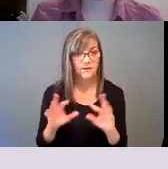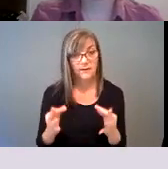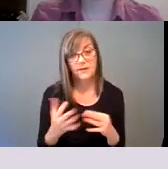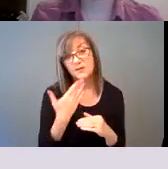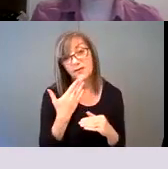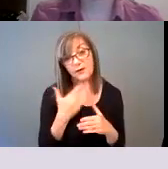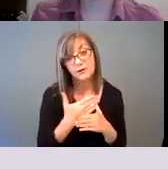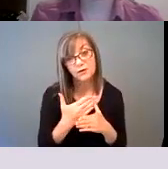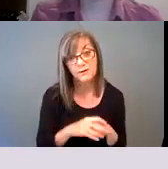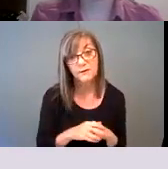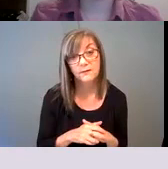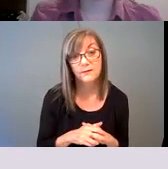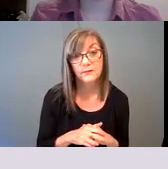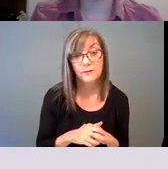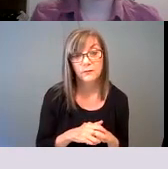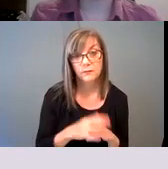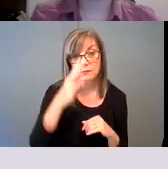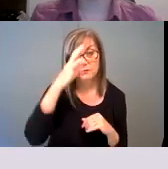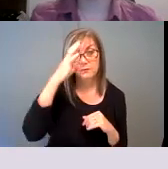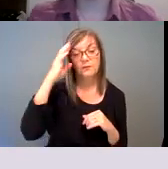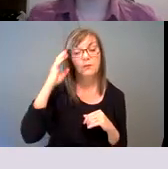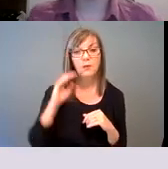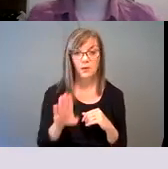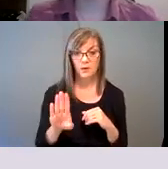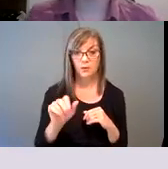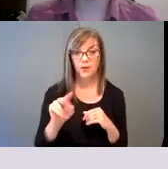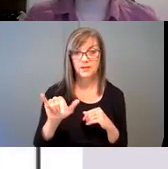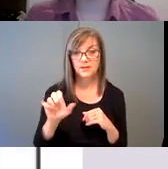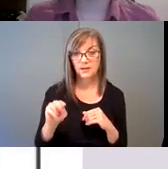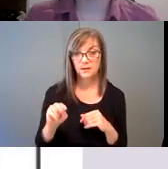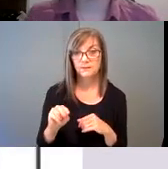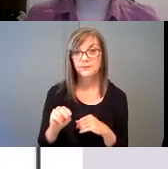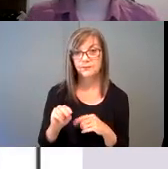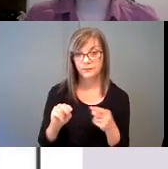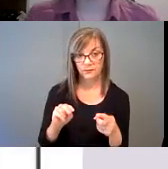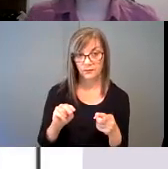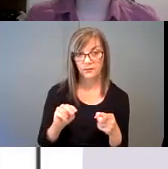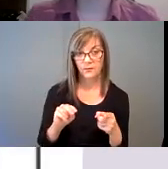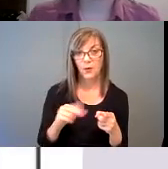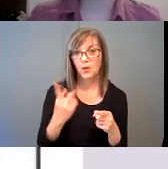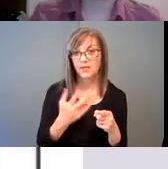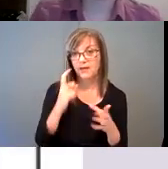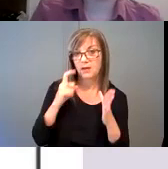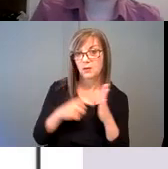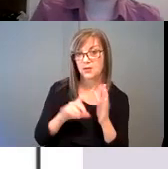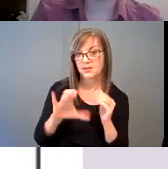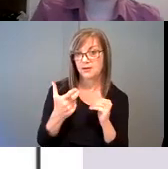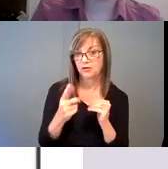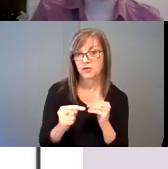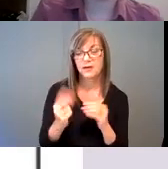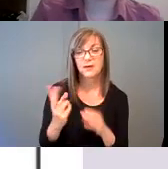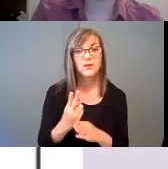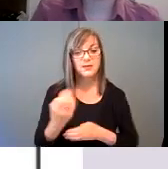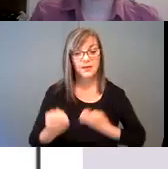Something that I noticed in the chat as well really segues us nicely to this next part about utilizing emotions as a